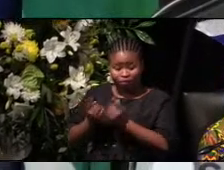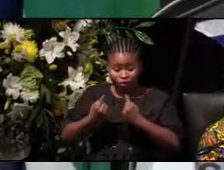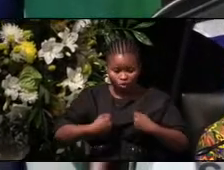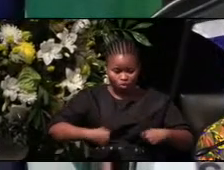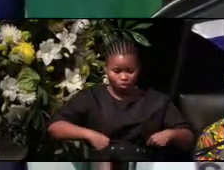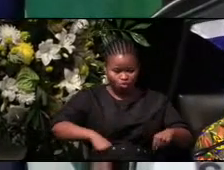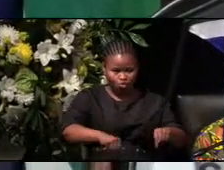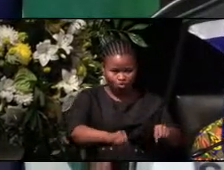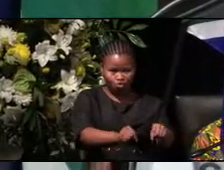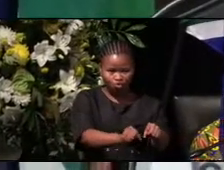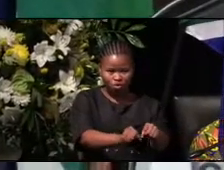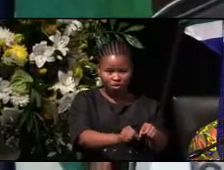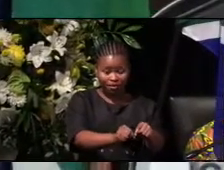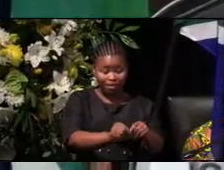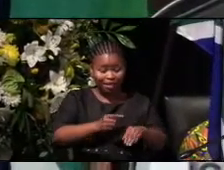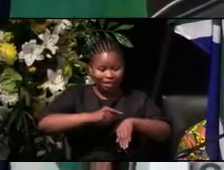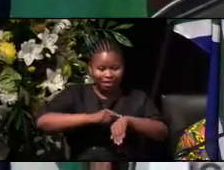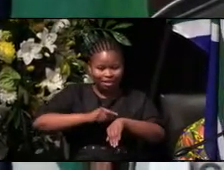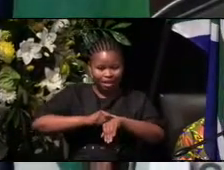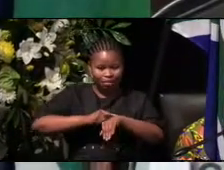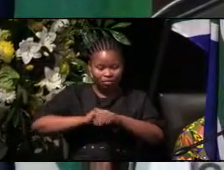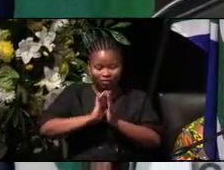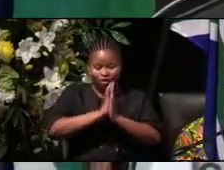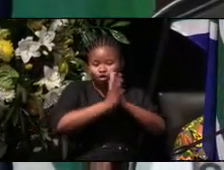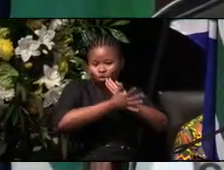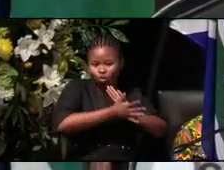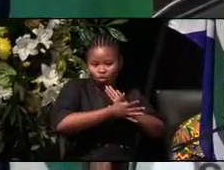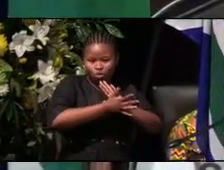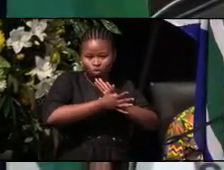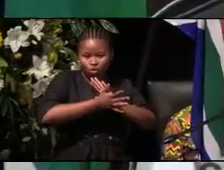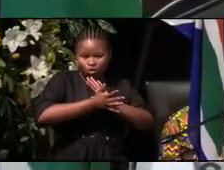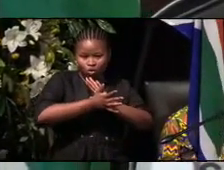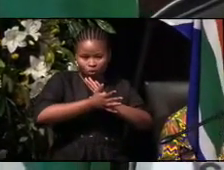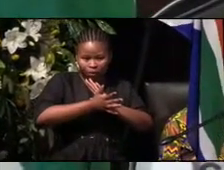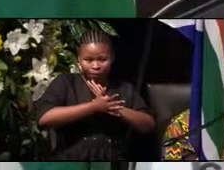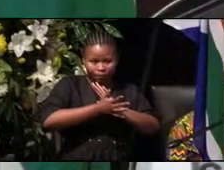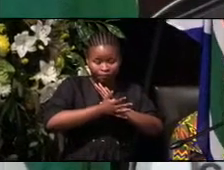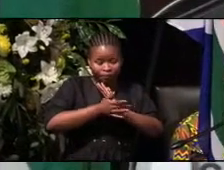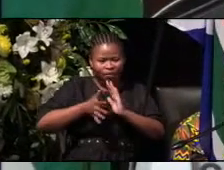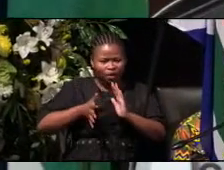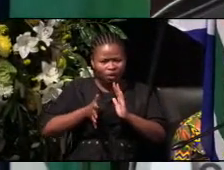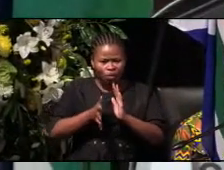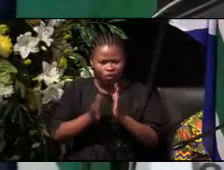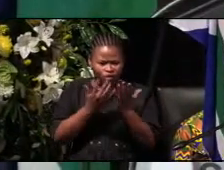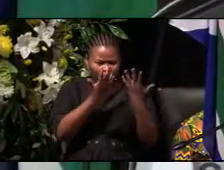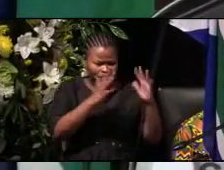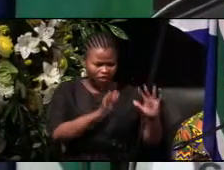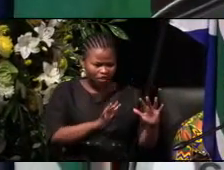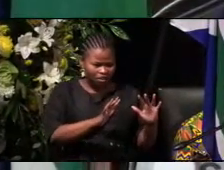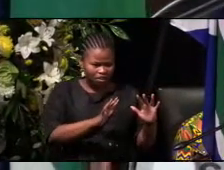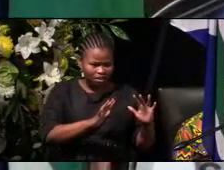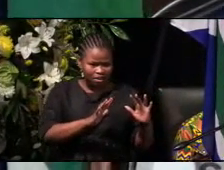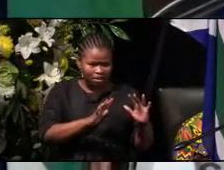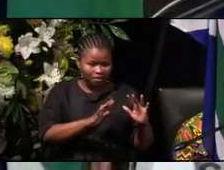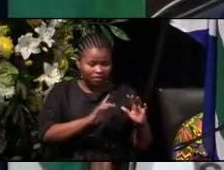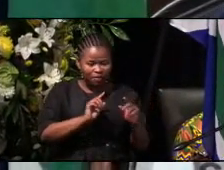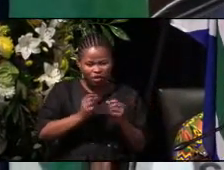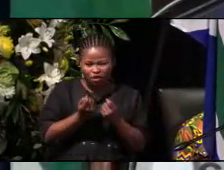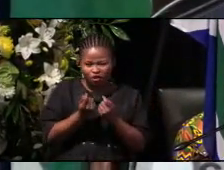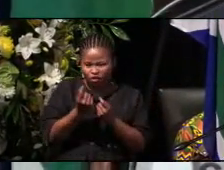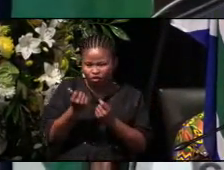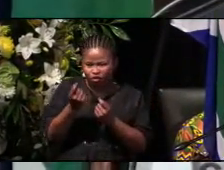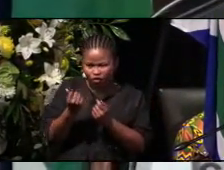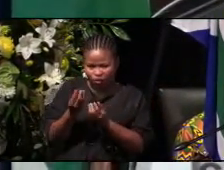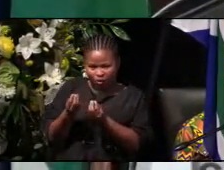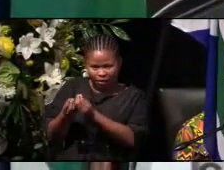we are indeed in the era of destroying and Detour I want to finish off by making some